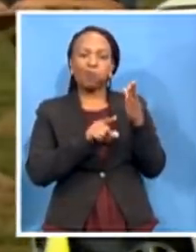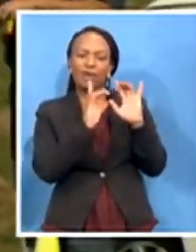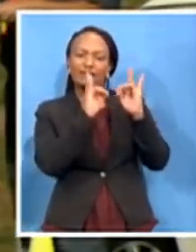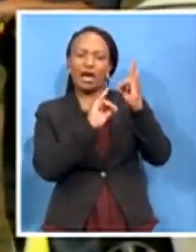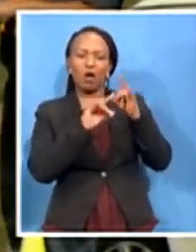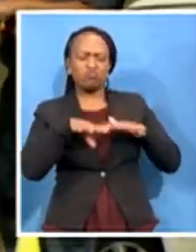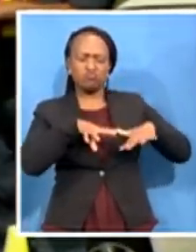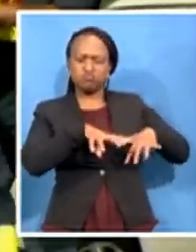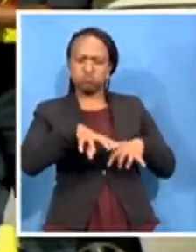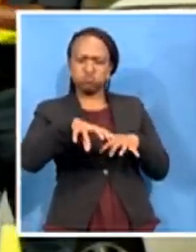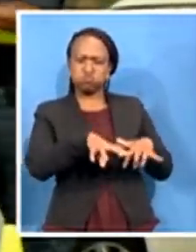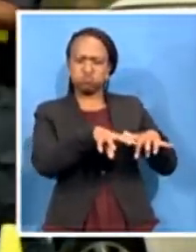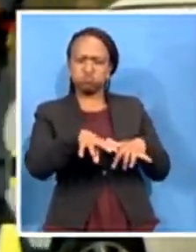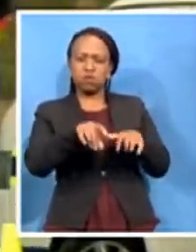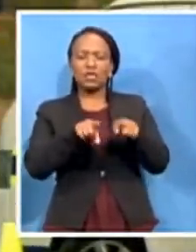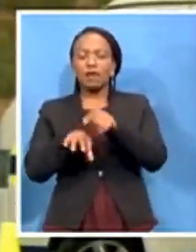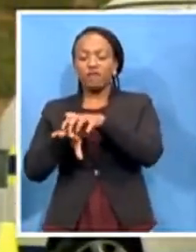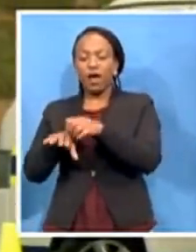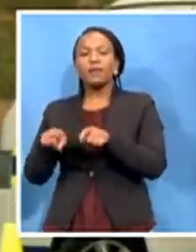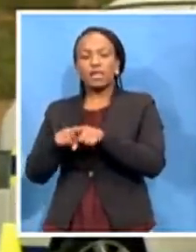their way, and